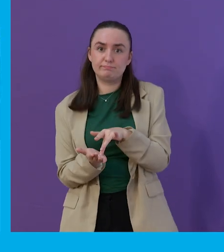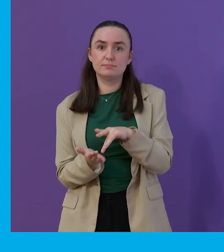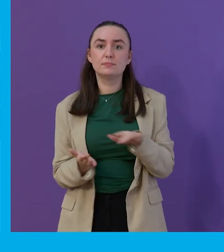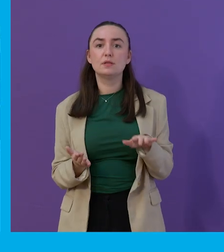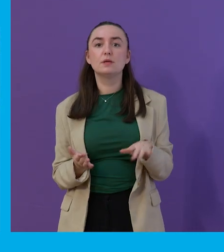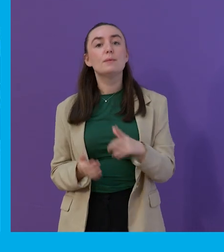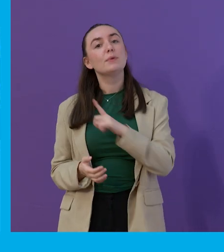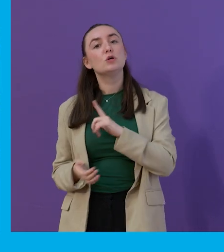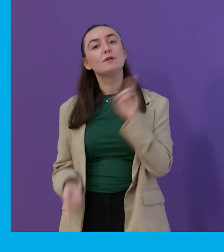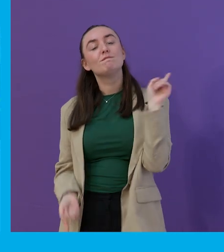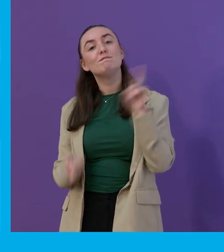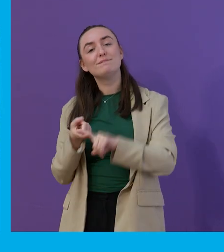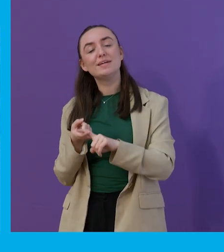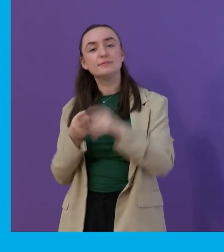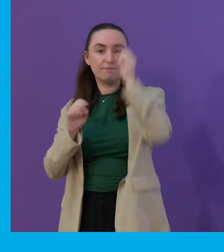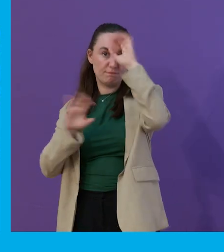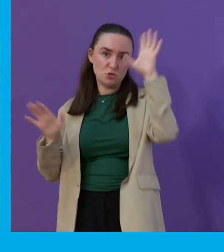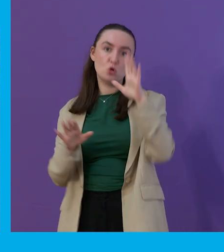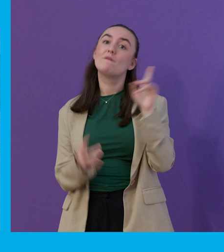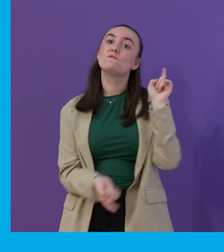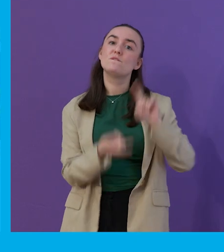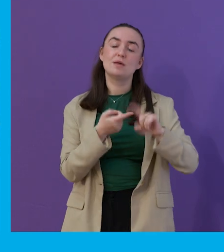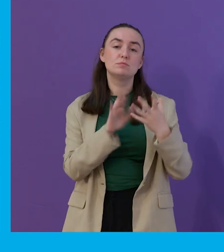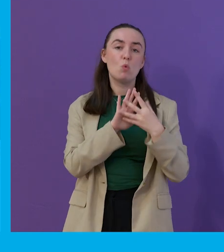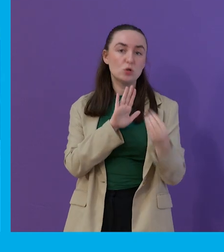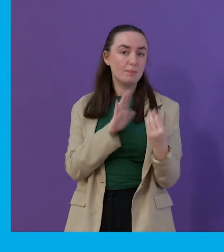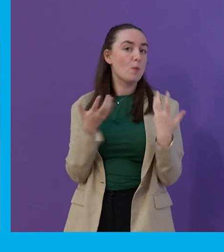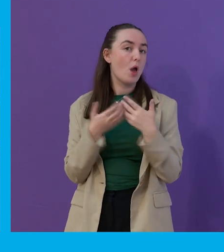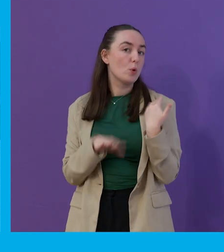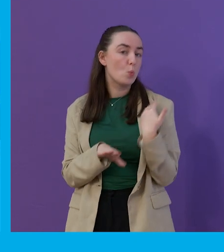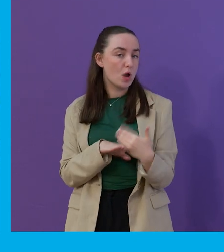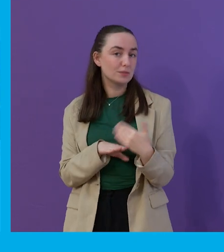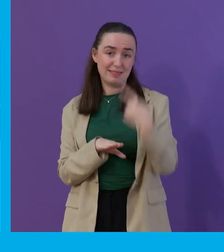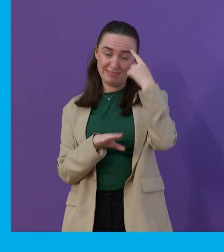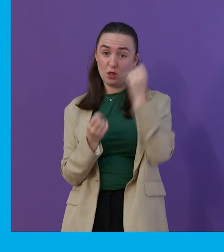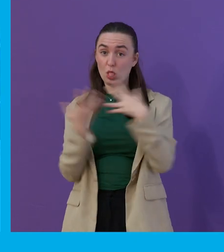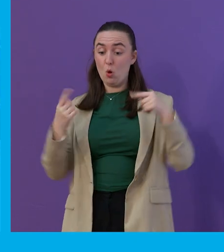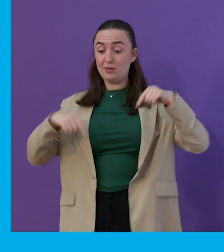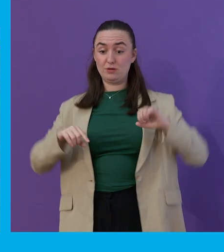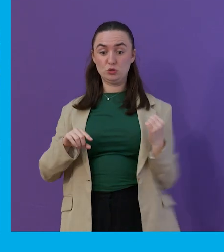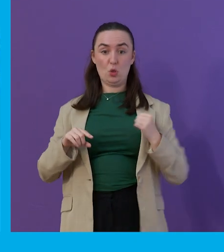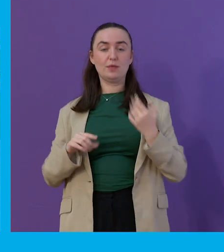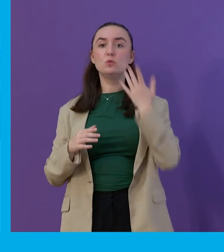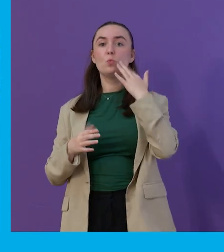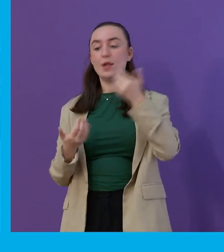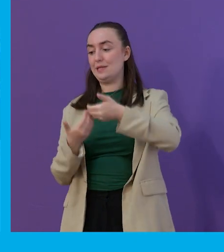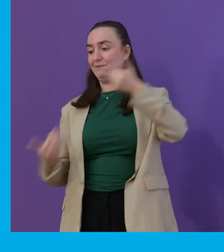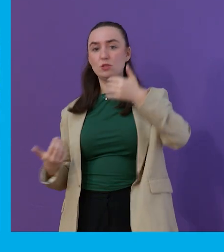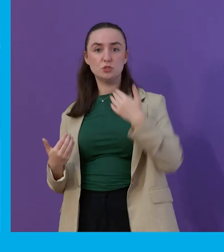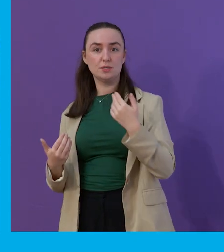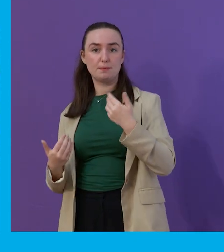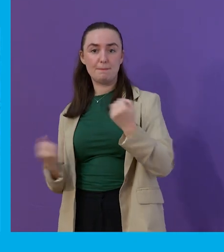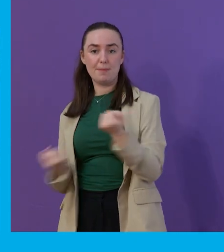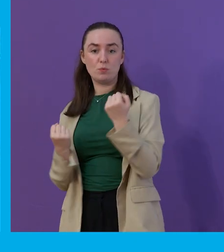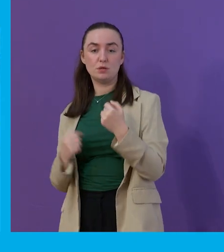fixed vision or a fixed ideology or a fixed model of how this works. What we've had a lot of in Scotland since devolution is a little bit more